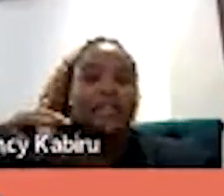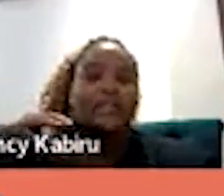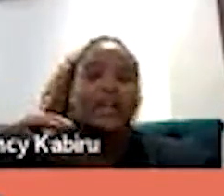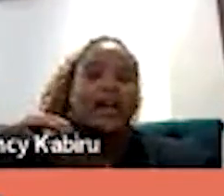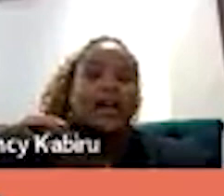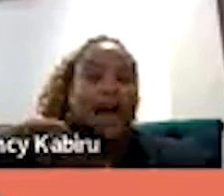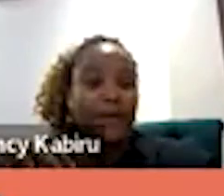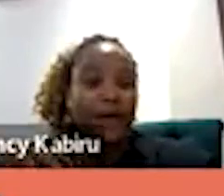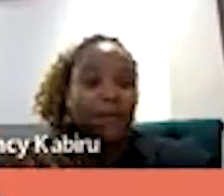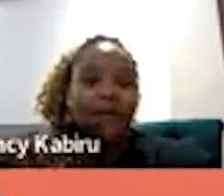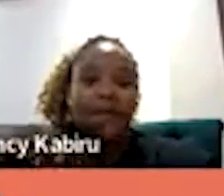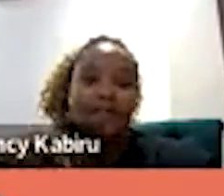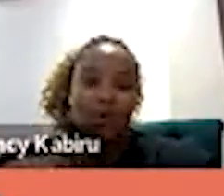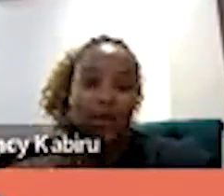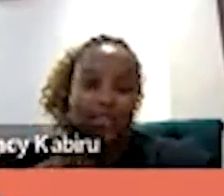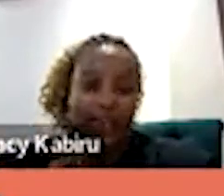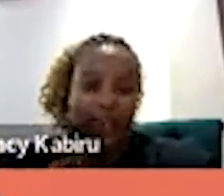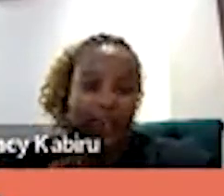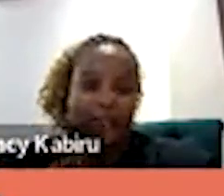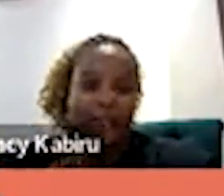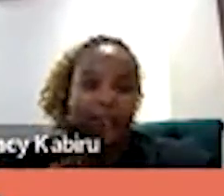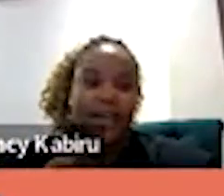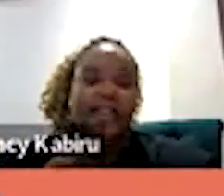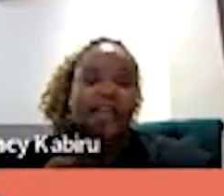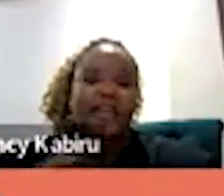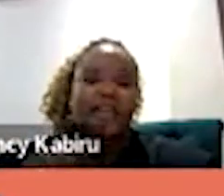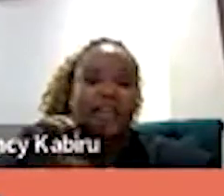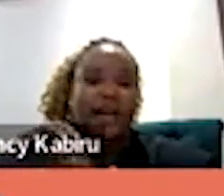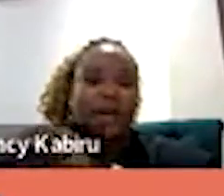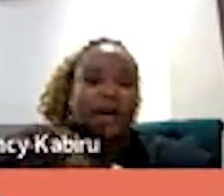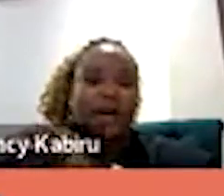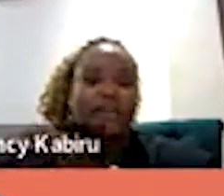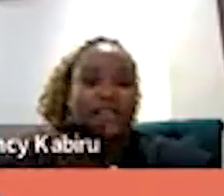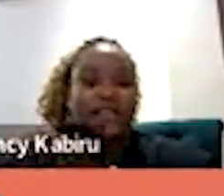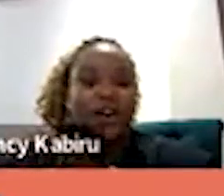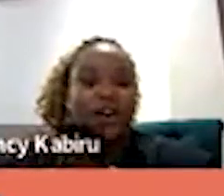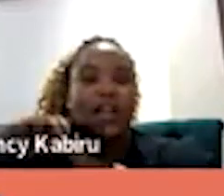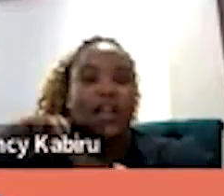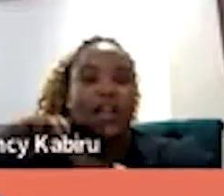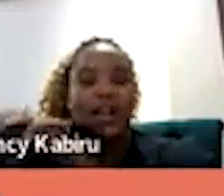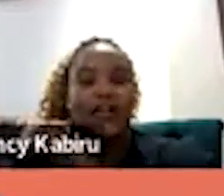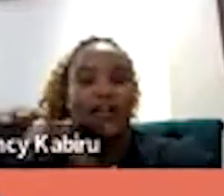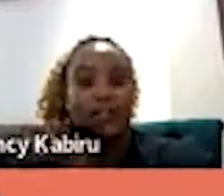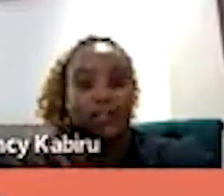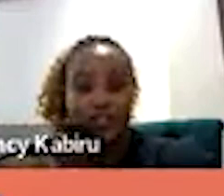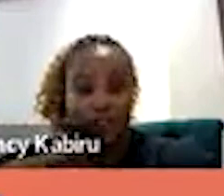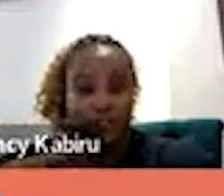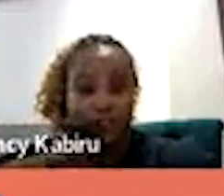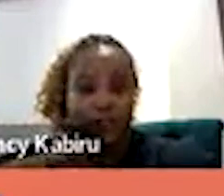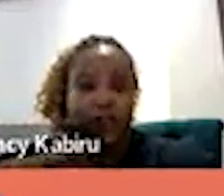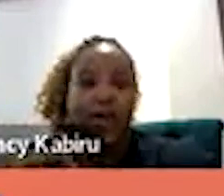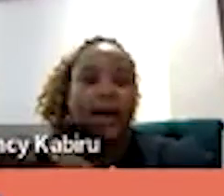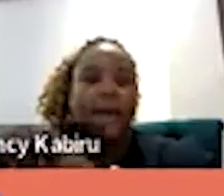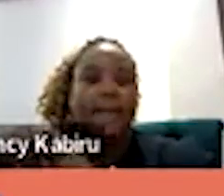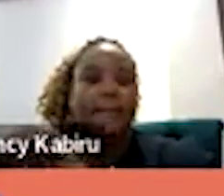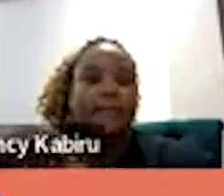mental illness coming up is quite high. And then thinking about physical health